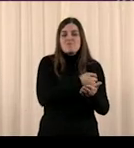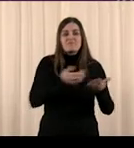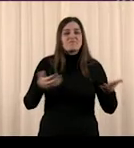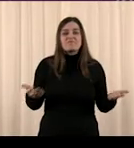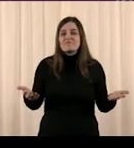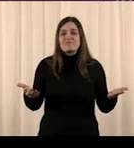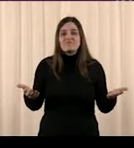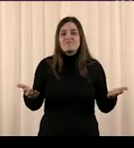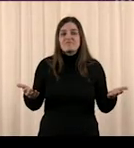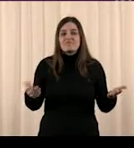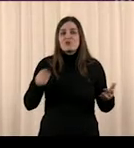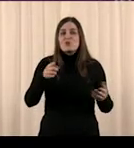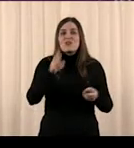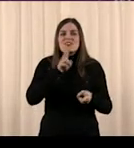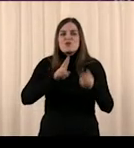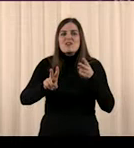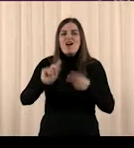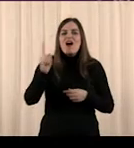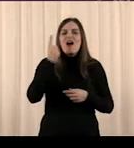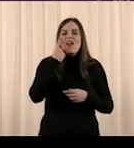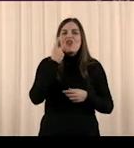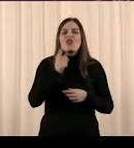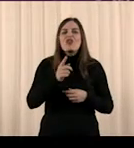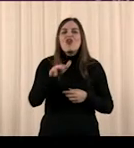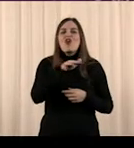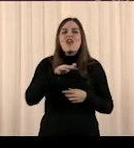within you. La encontrarás dentro de ti.